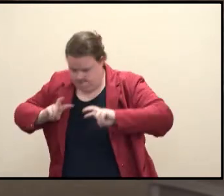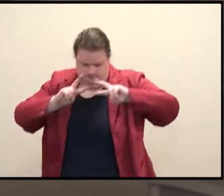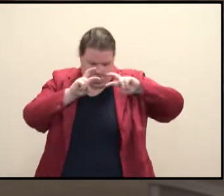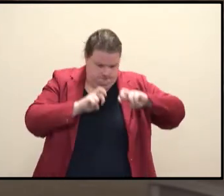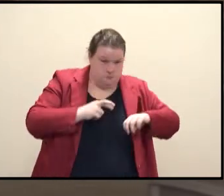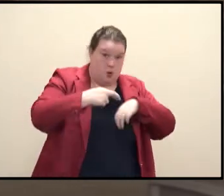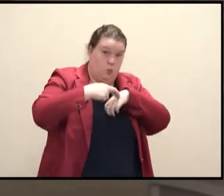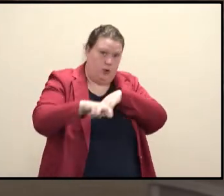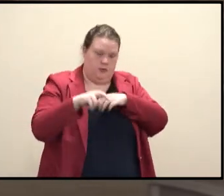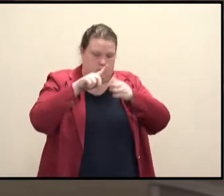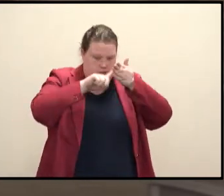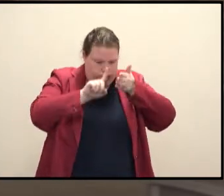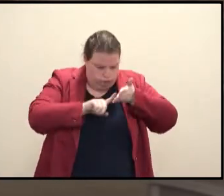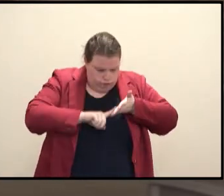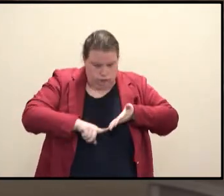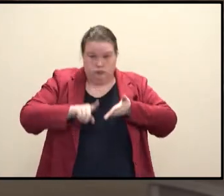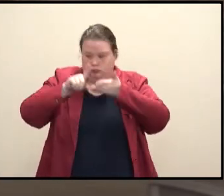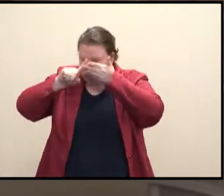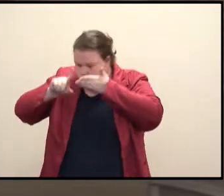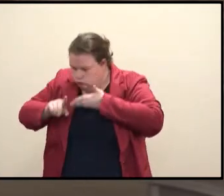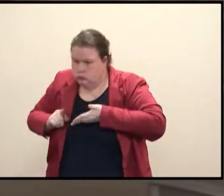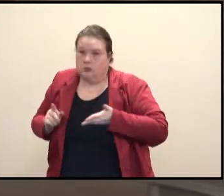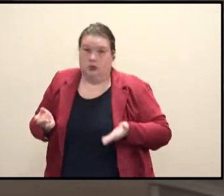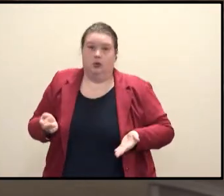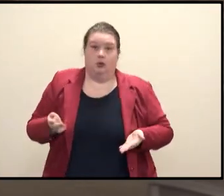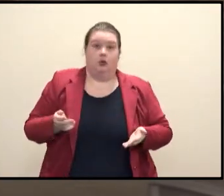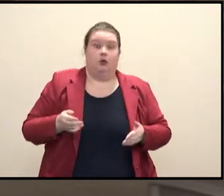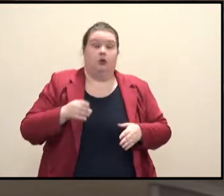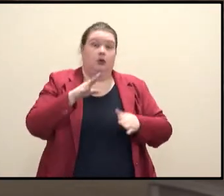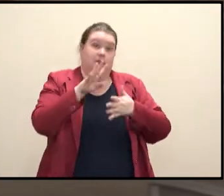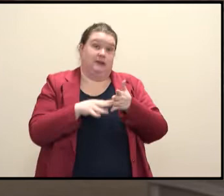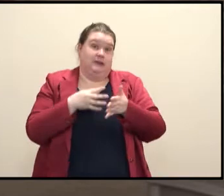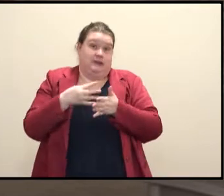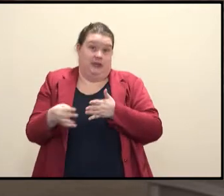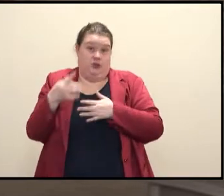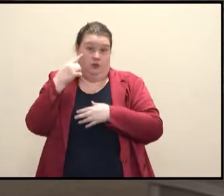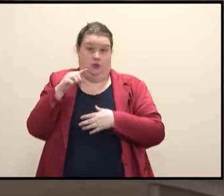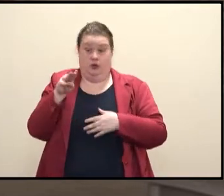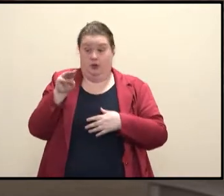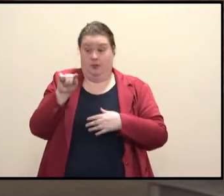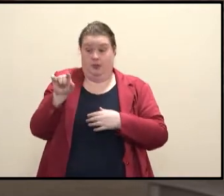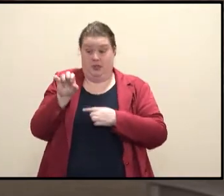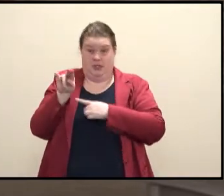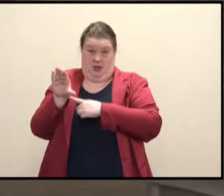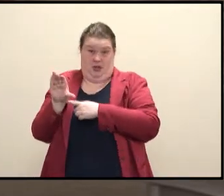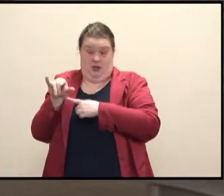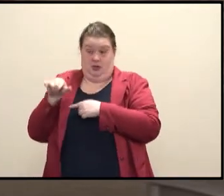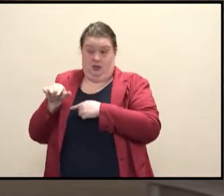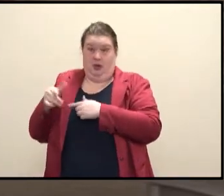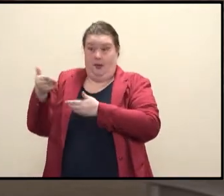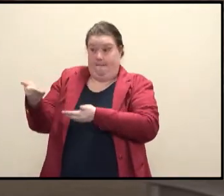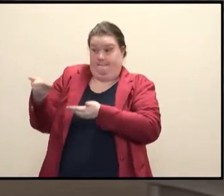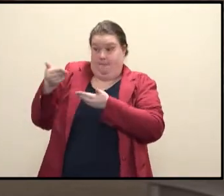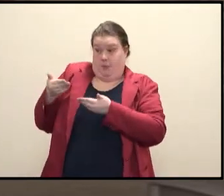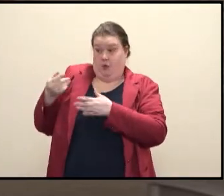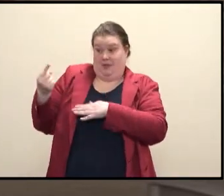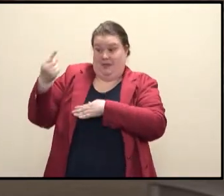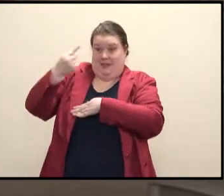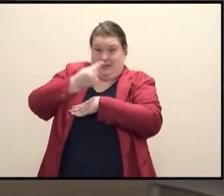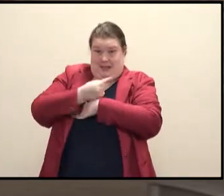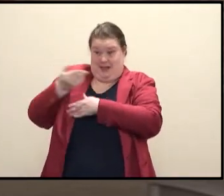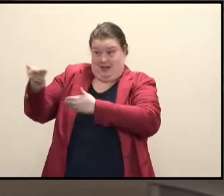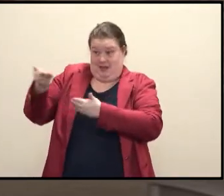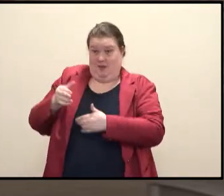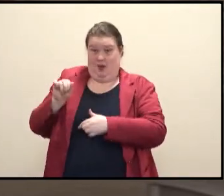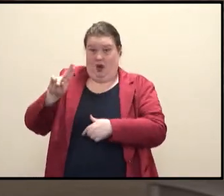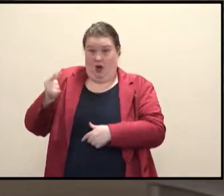references. As we reviewed the schedule and Masonic's approach, we saw that the proposed delivery date of August for the school building did